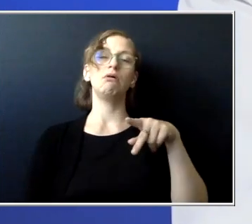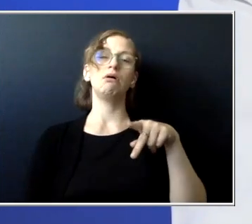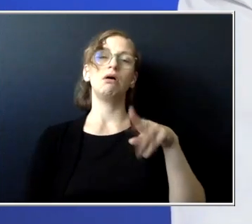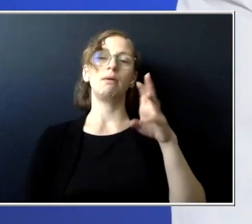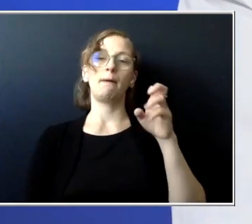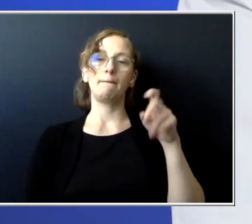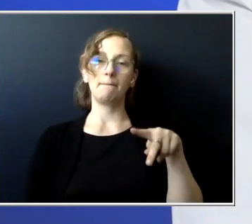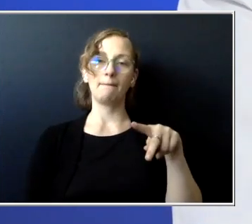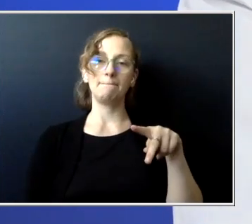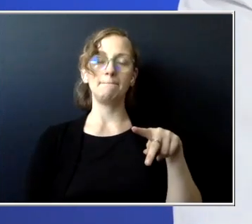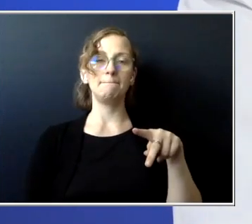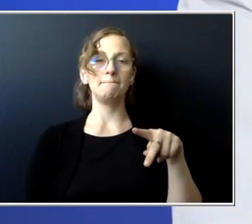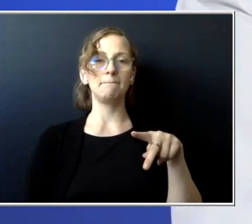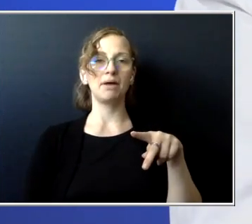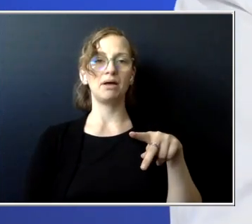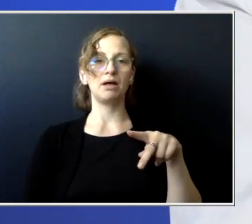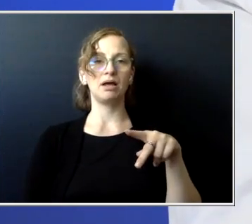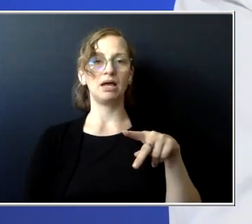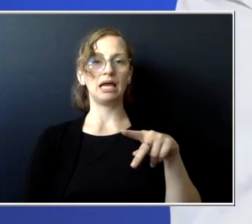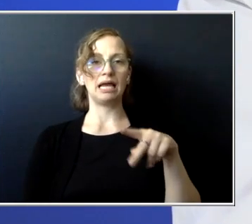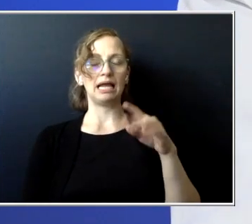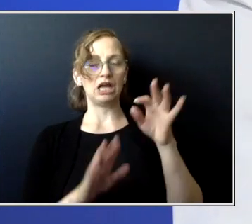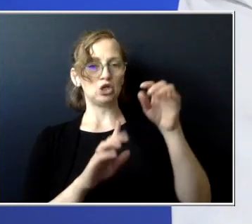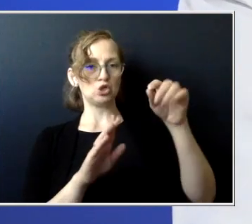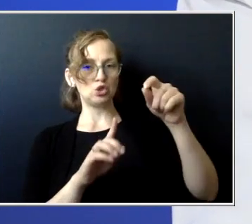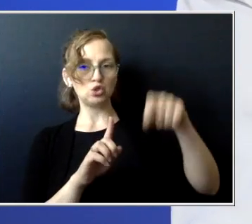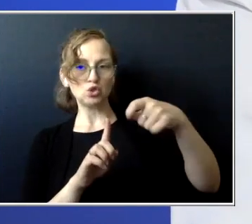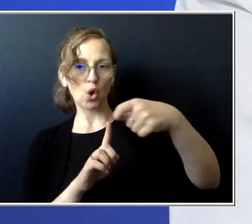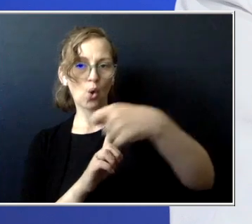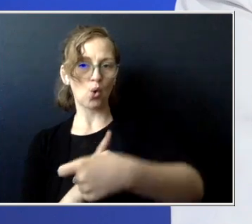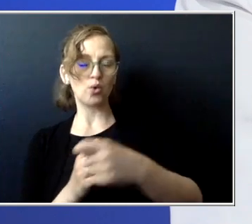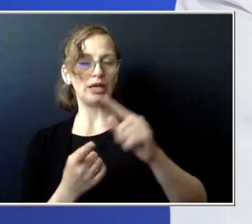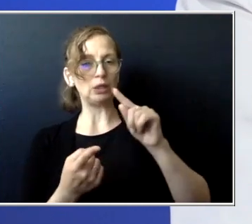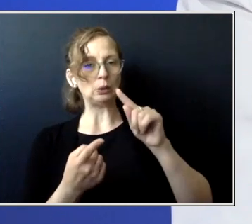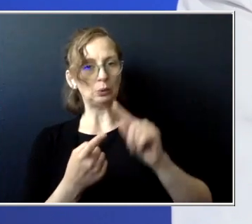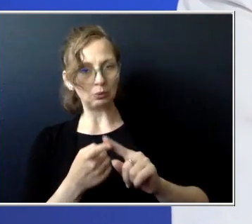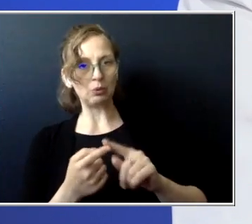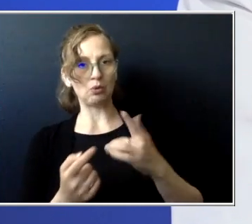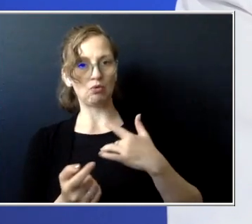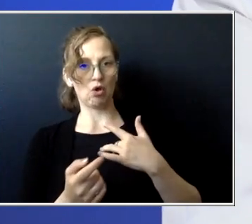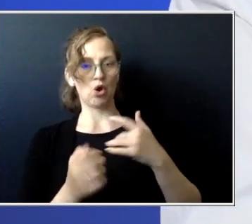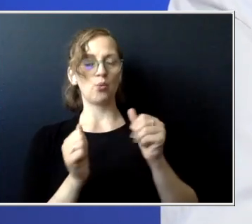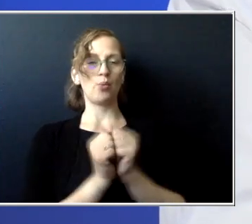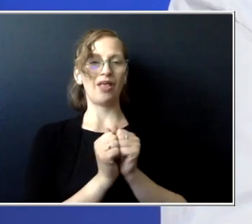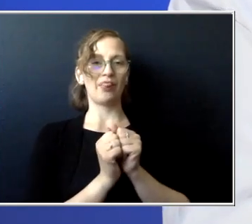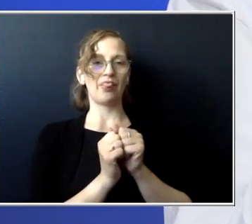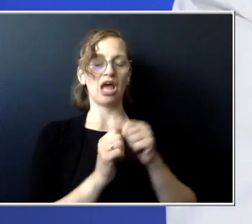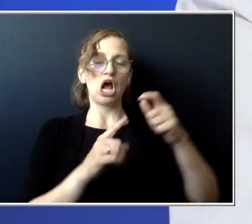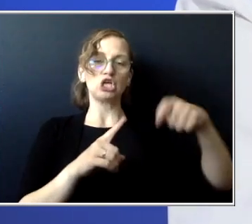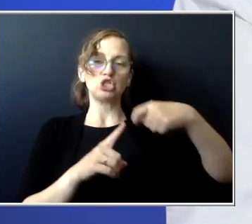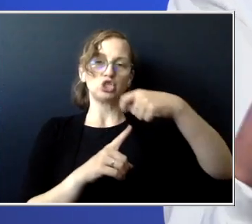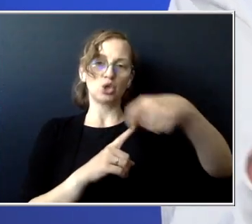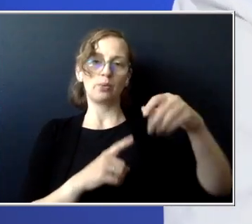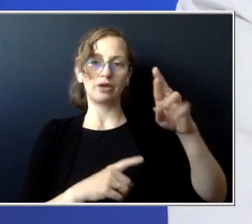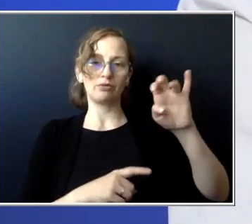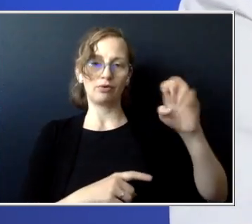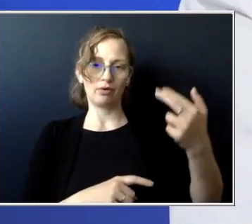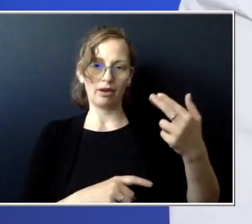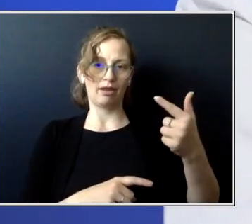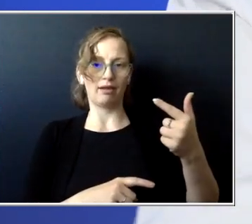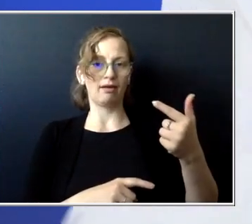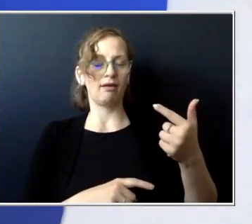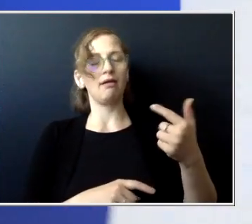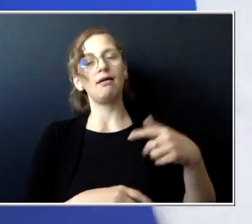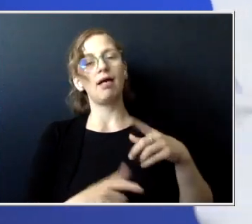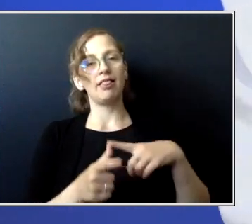essentially sewn into the left ventricular apex with a sewing ring placed right on the apex. Then you core that, stick the pump